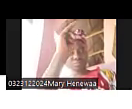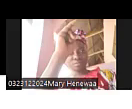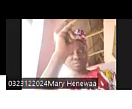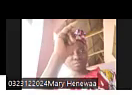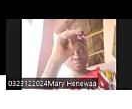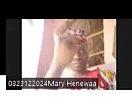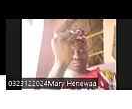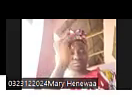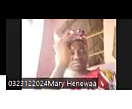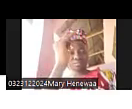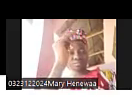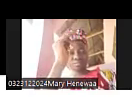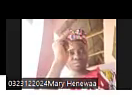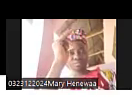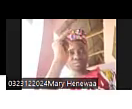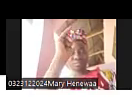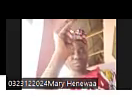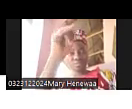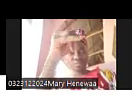We can hear you.